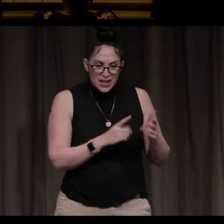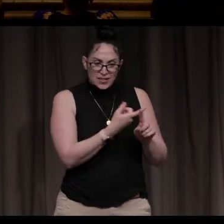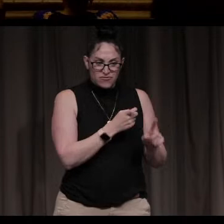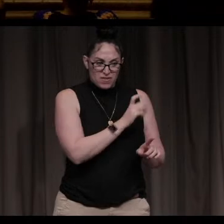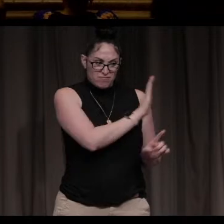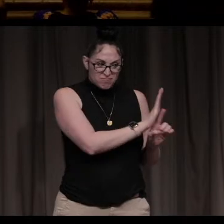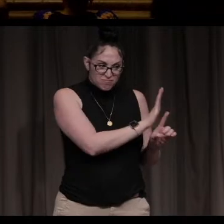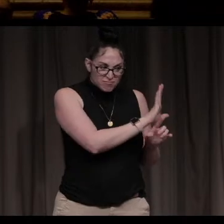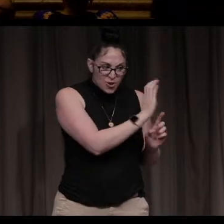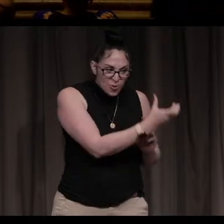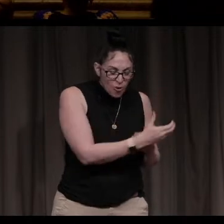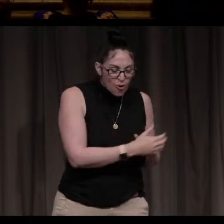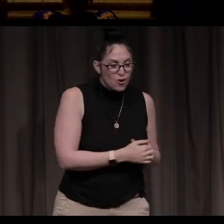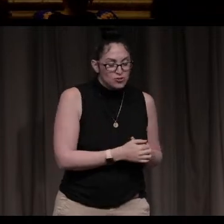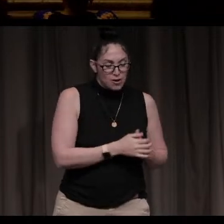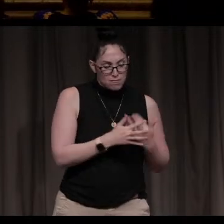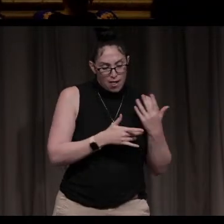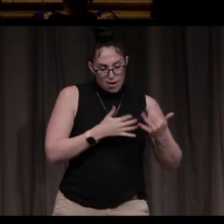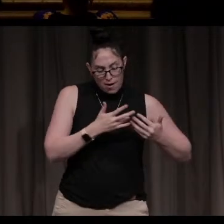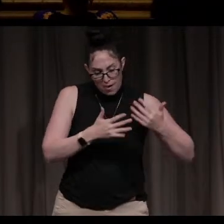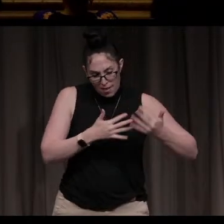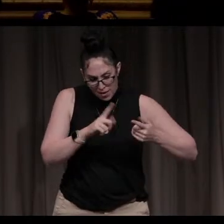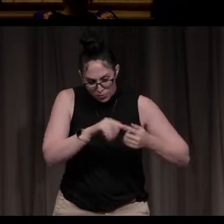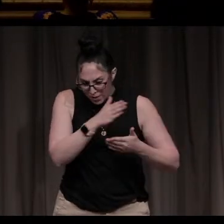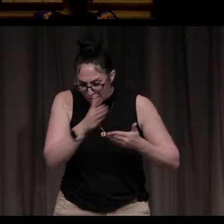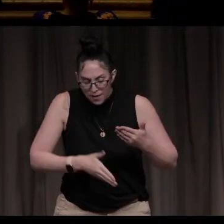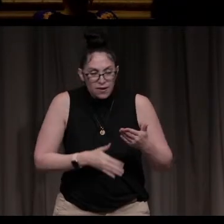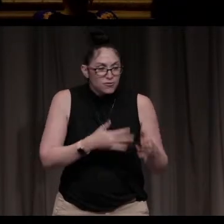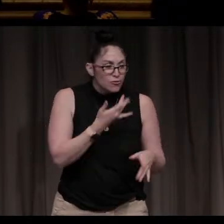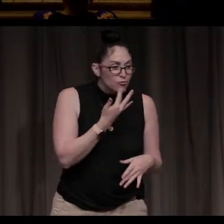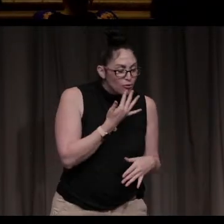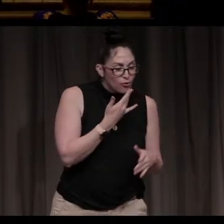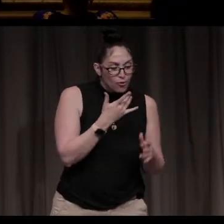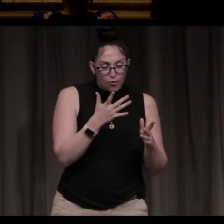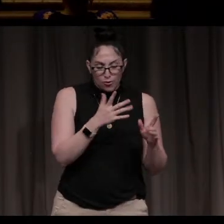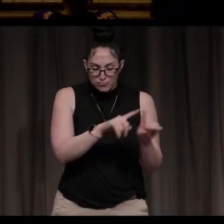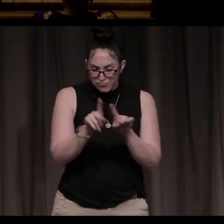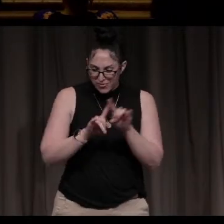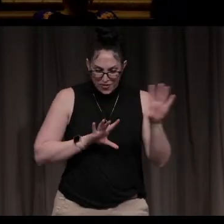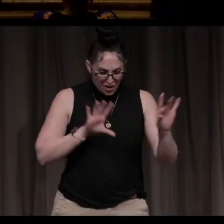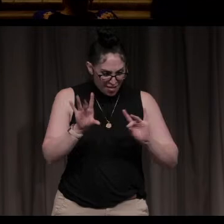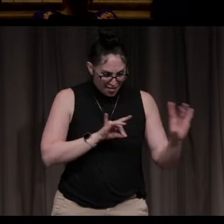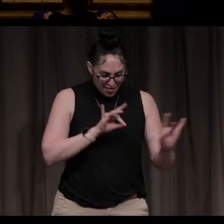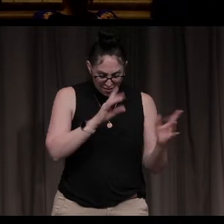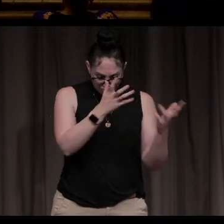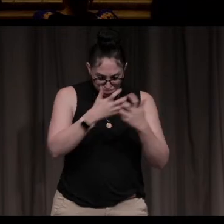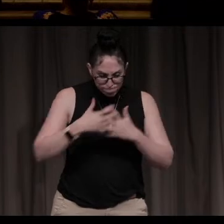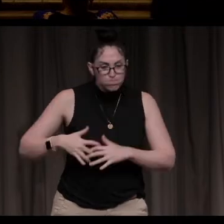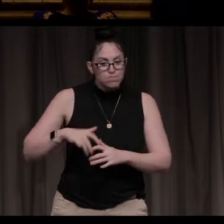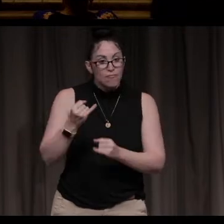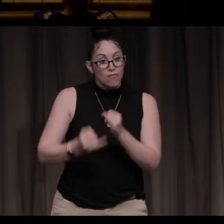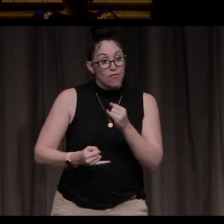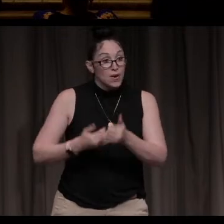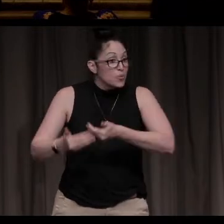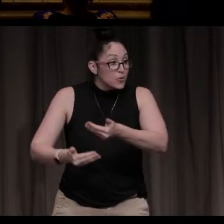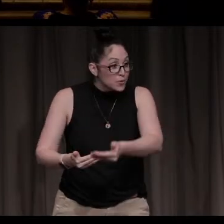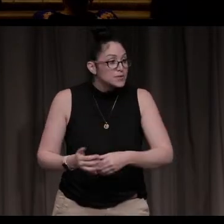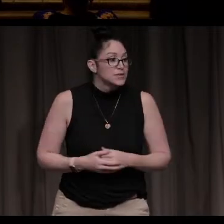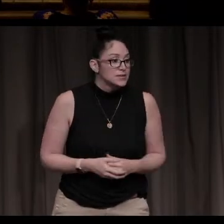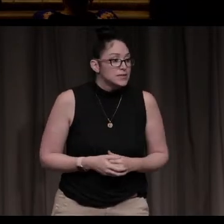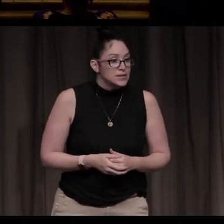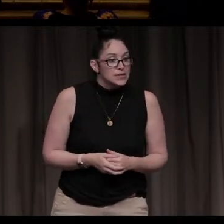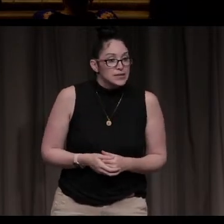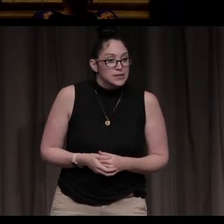designs, and even all the way to the end with the color combinations and combining them in the final process.